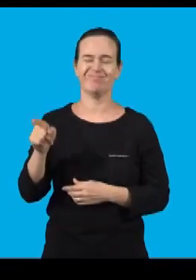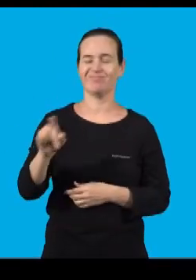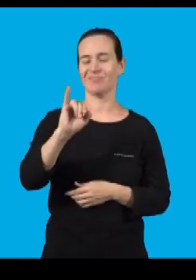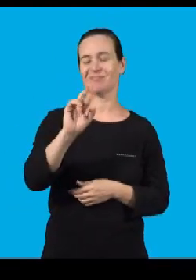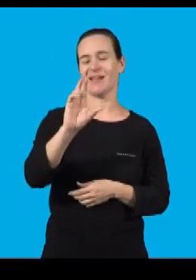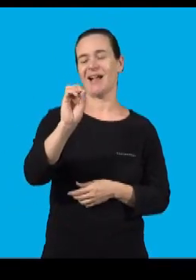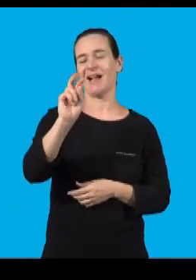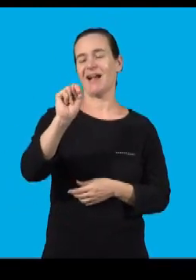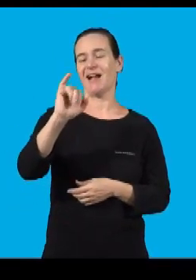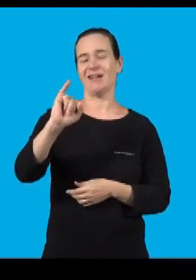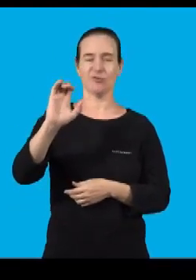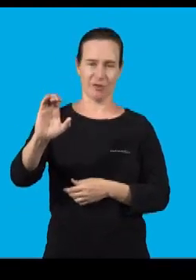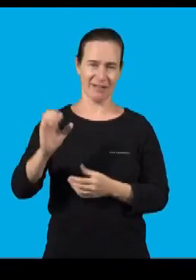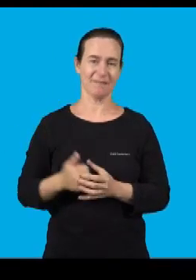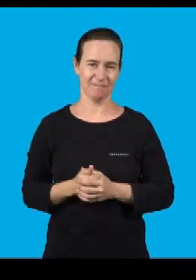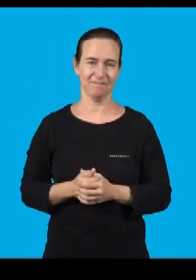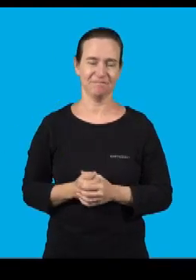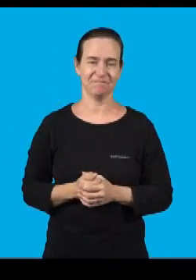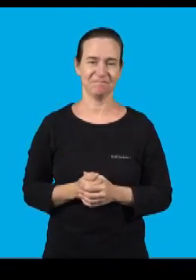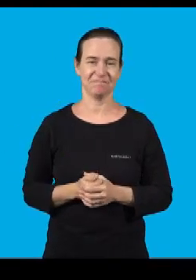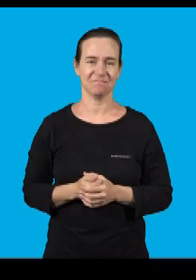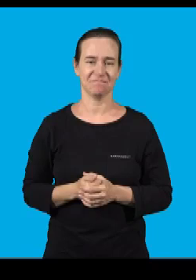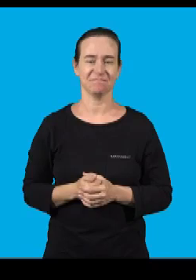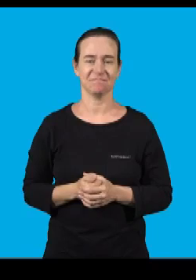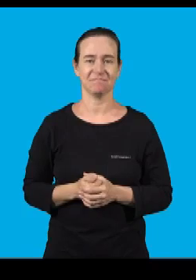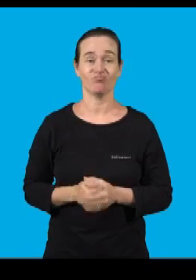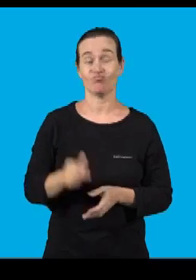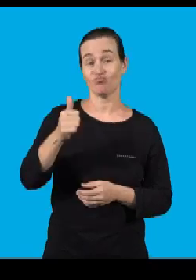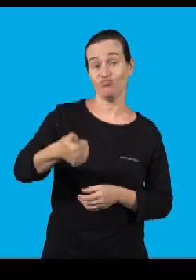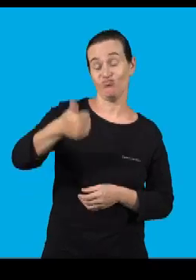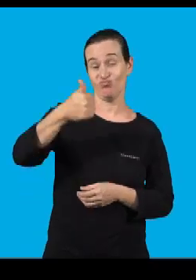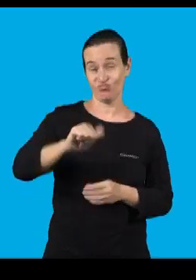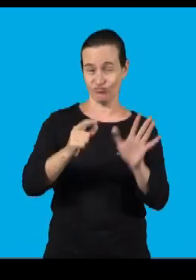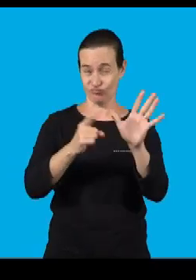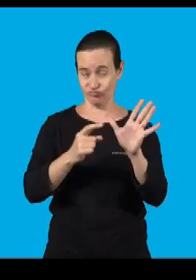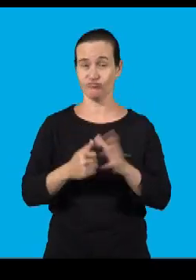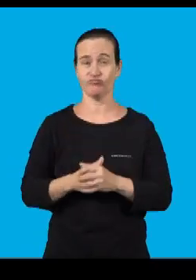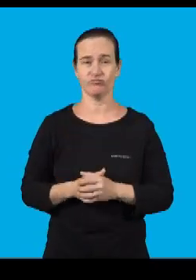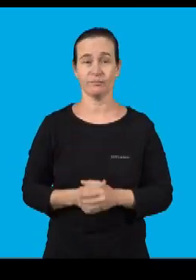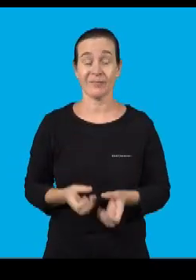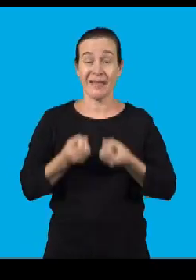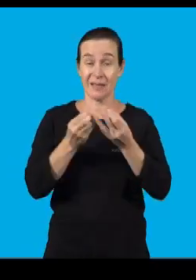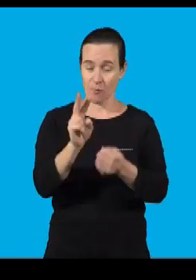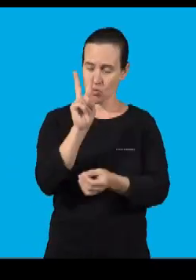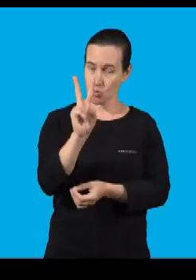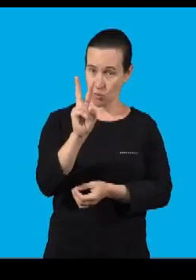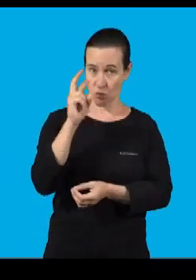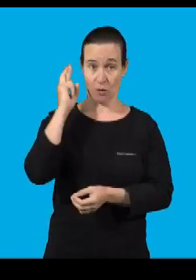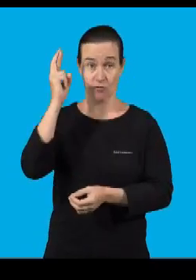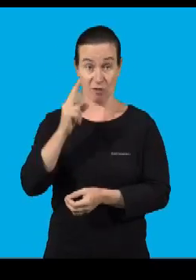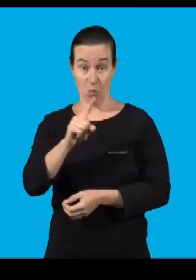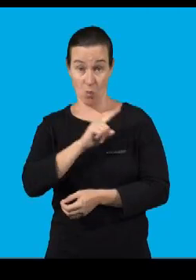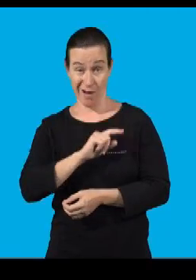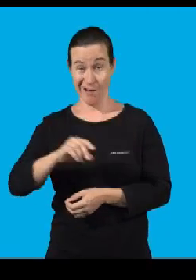the irony is contained, all right? Let's move on to our next question. 1.5, give 2 reasons why